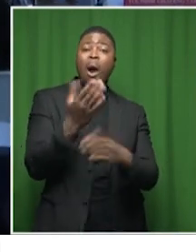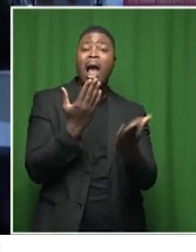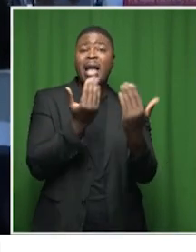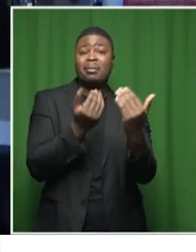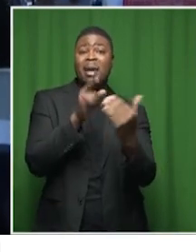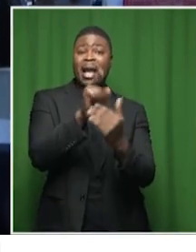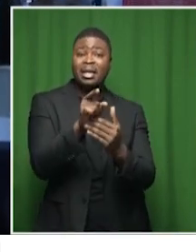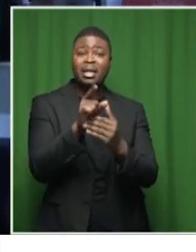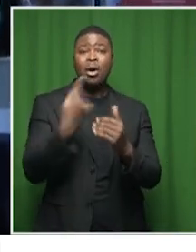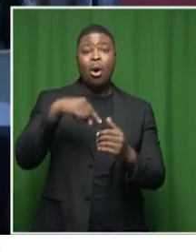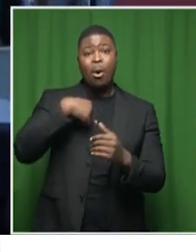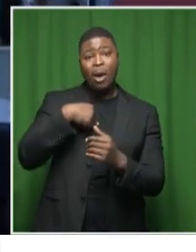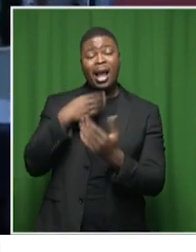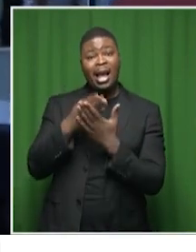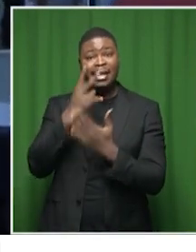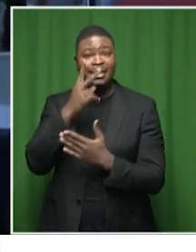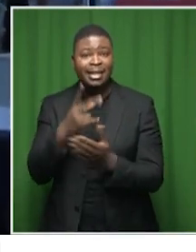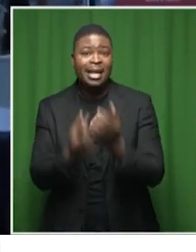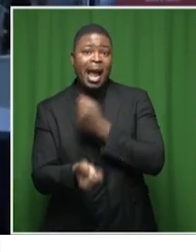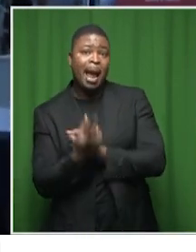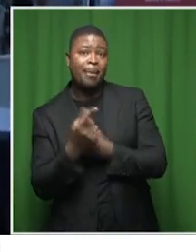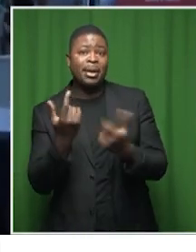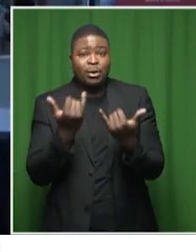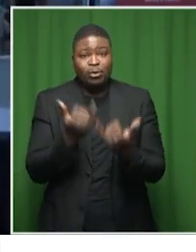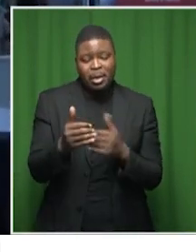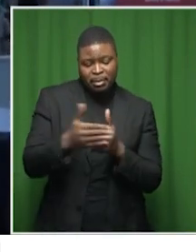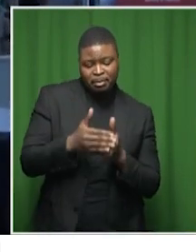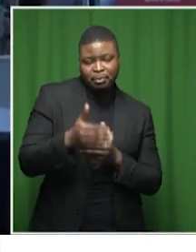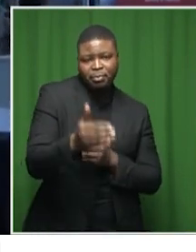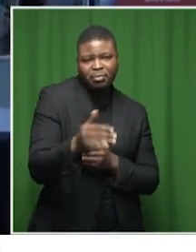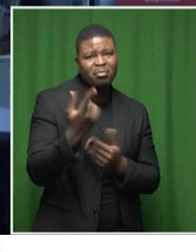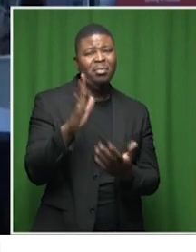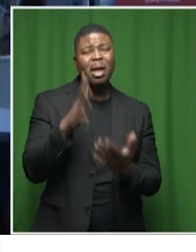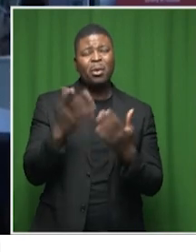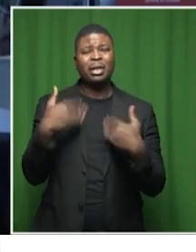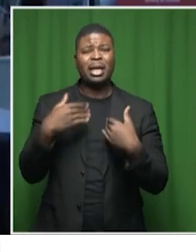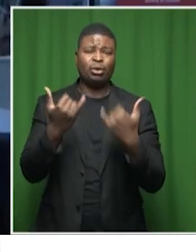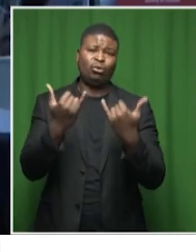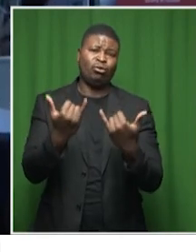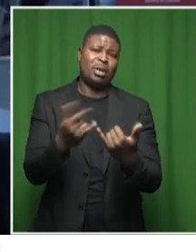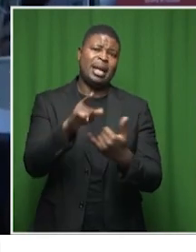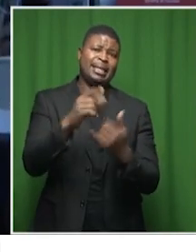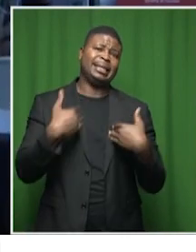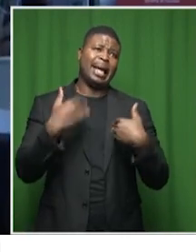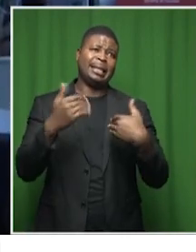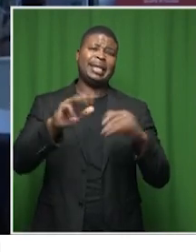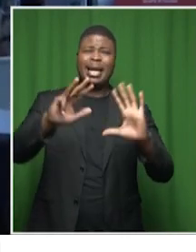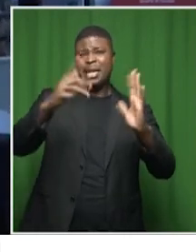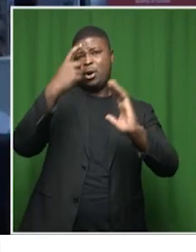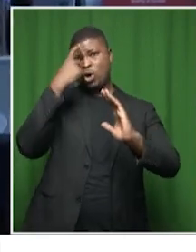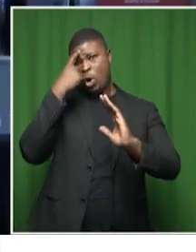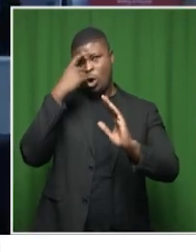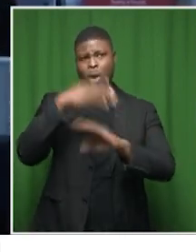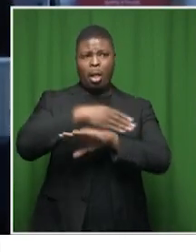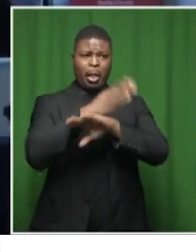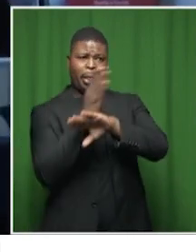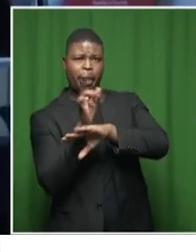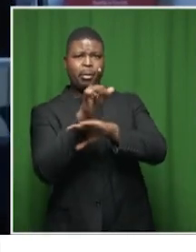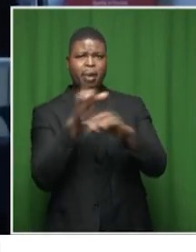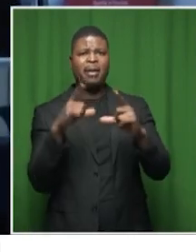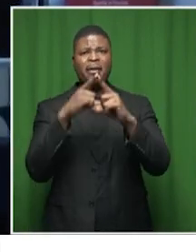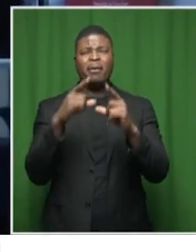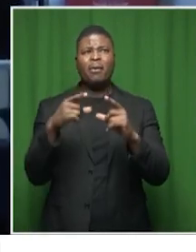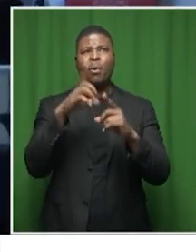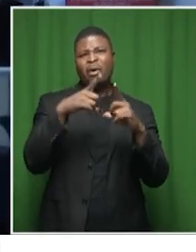about what we can actually see happening here today. It starts today, probably at about 9 o'clock, and it runs until the 2nd of October. So it'll be happening